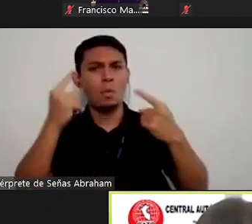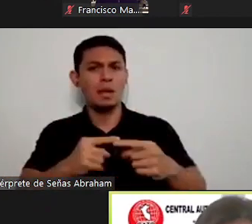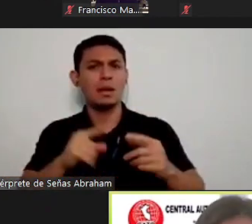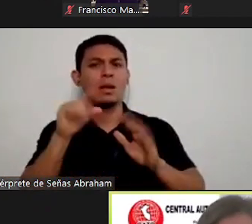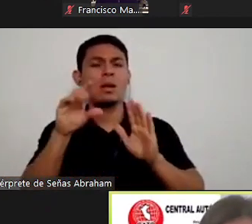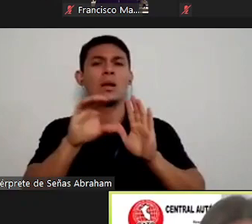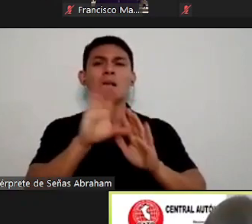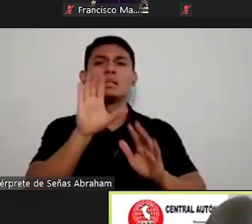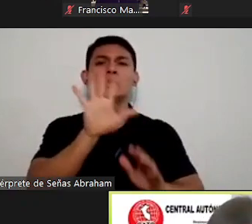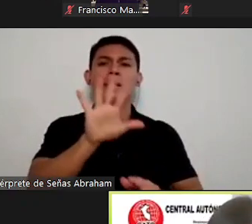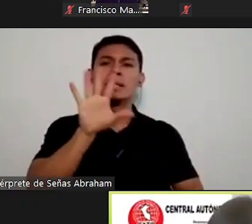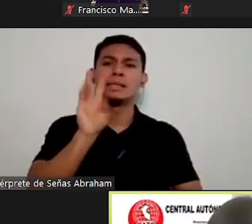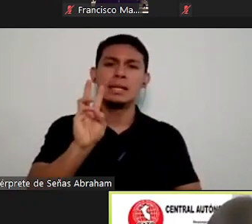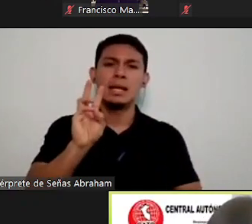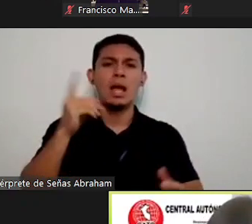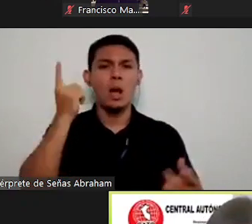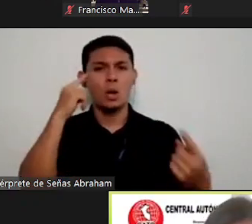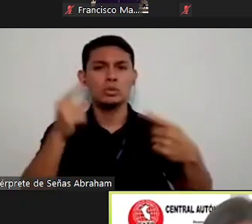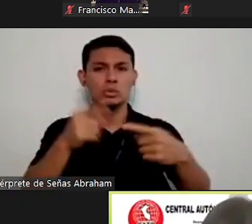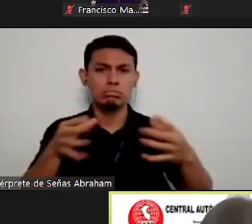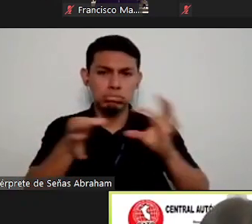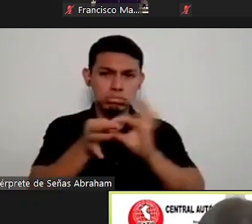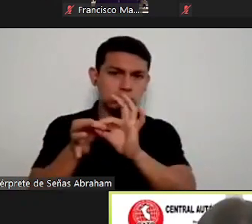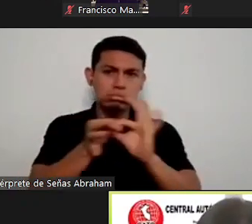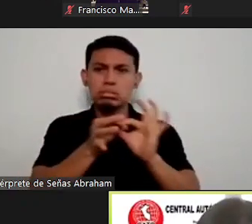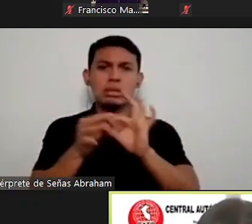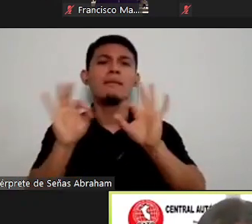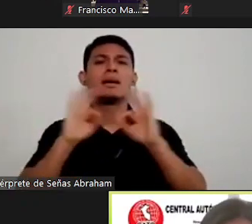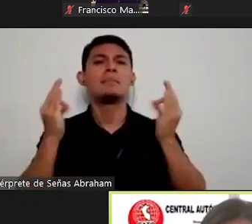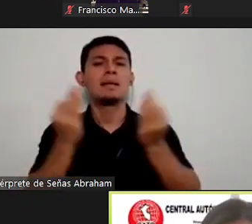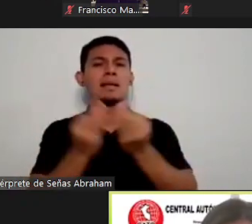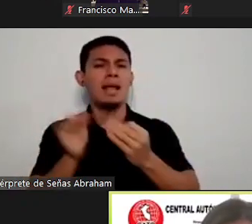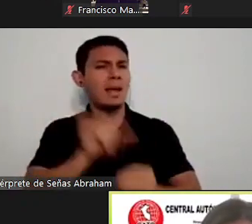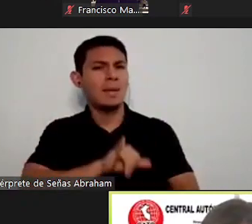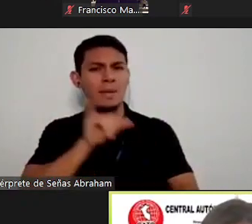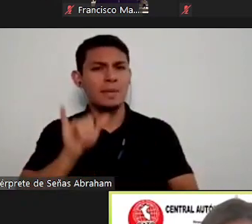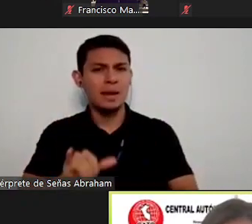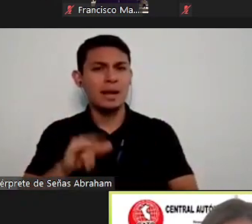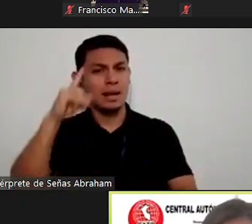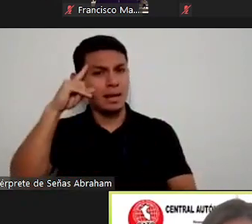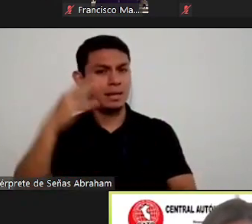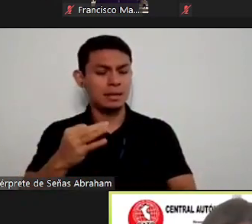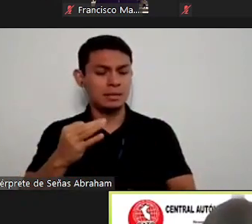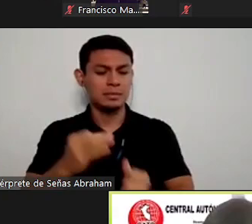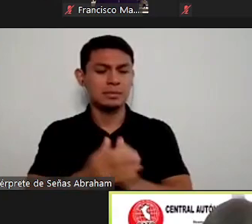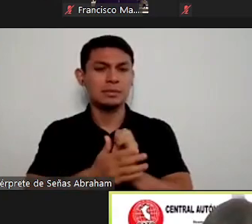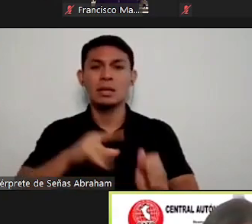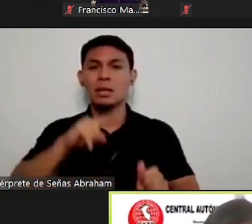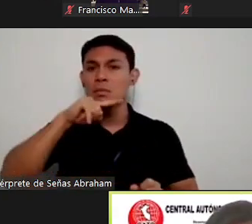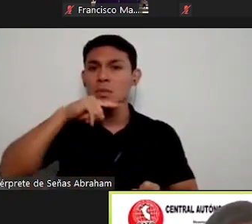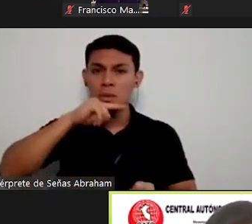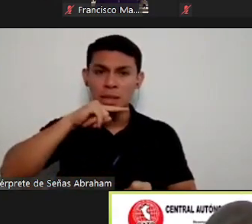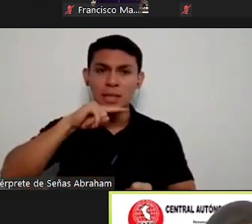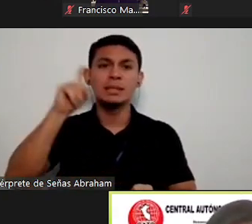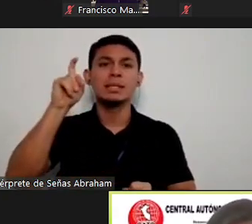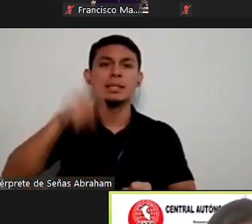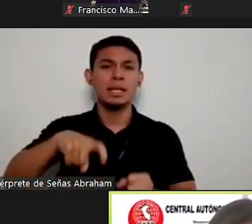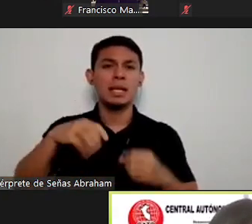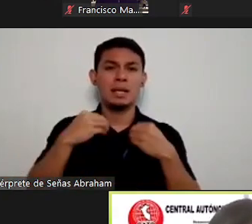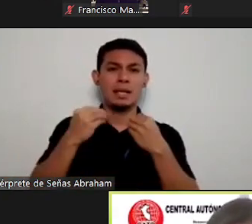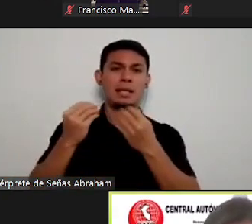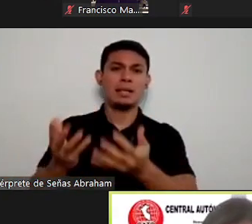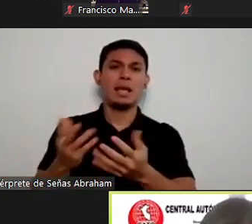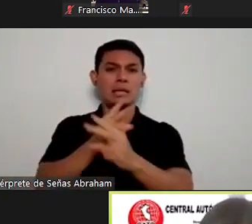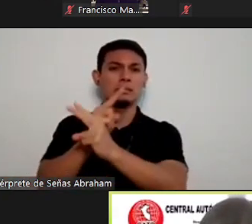to respect what disagreement 56 say in terms of family conciliation and we also believe that women